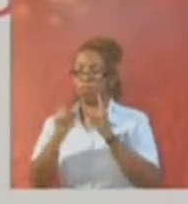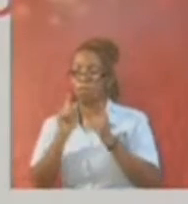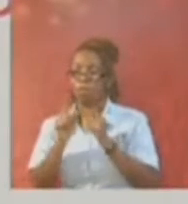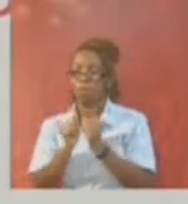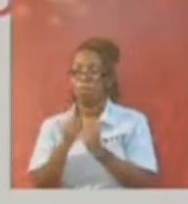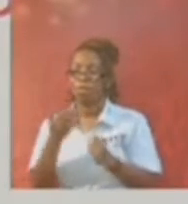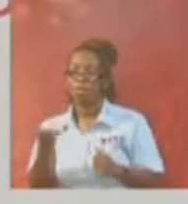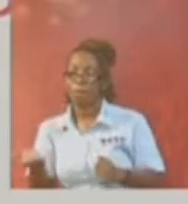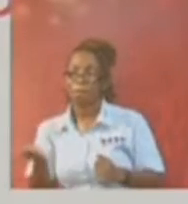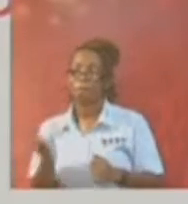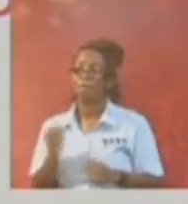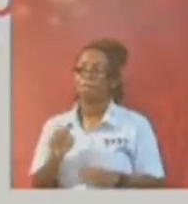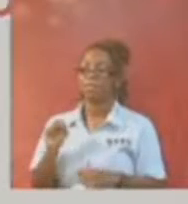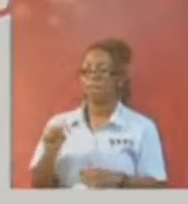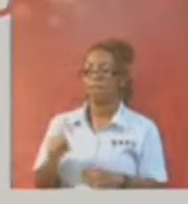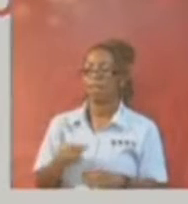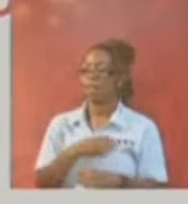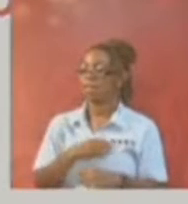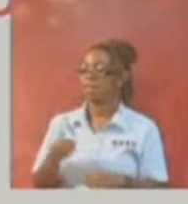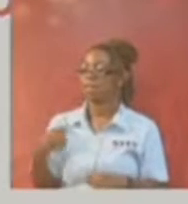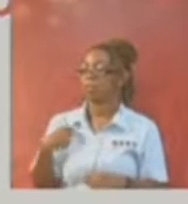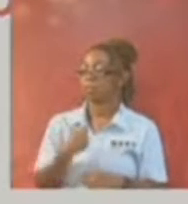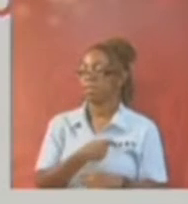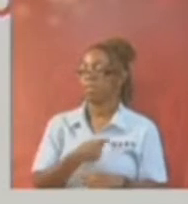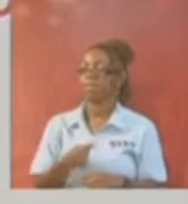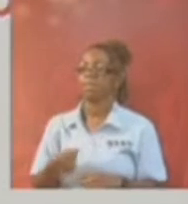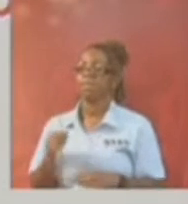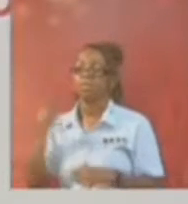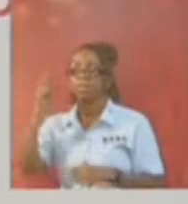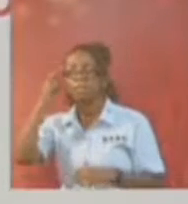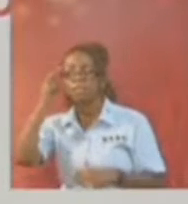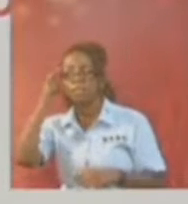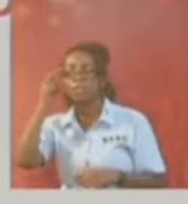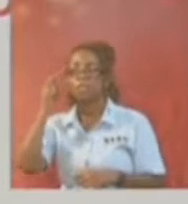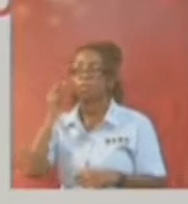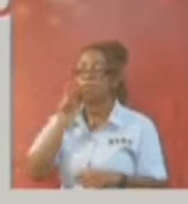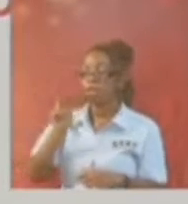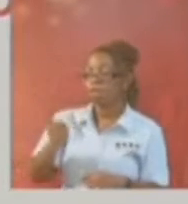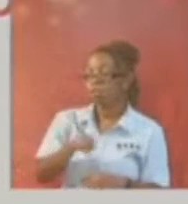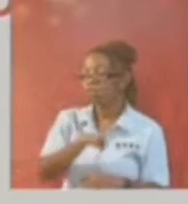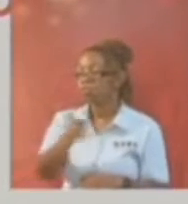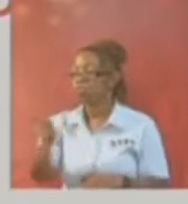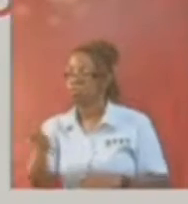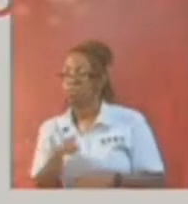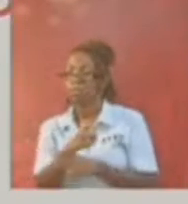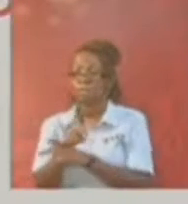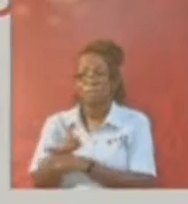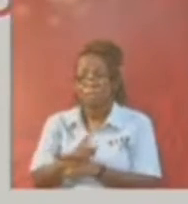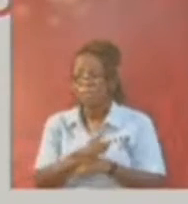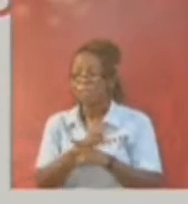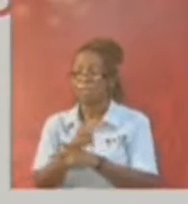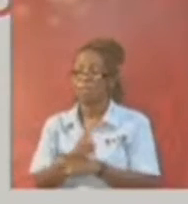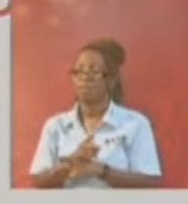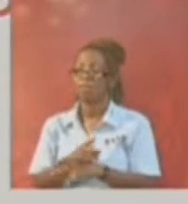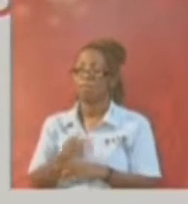of the vaccinations, and that will determine in the final instance which vaccines will be chosen. So I hope that